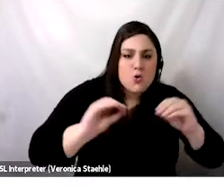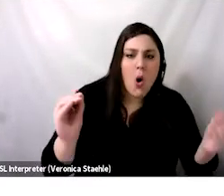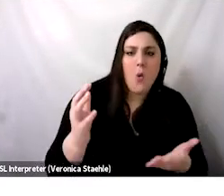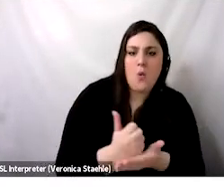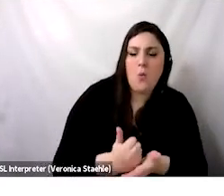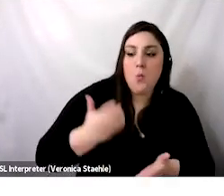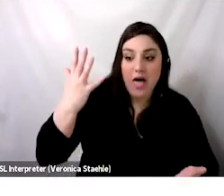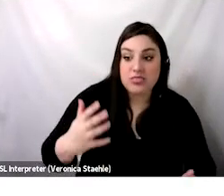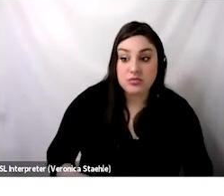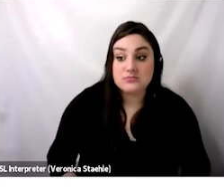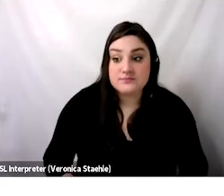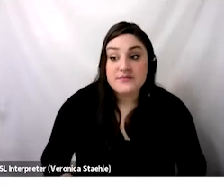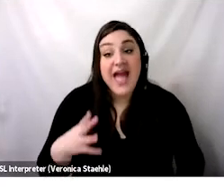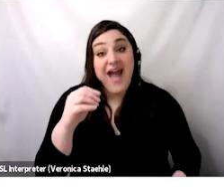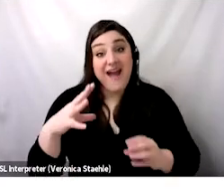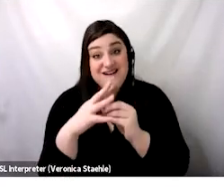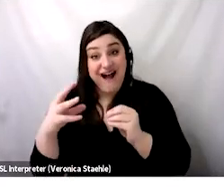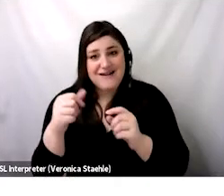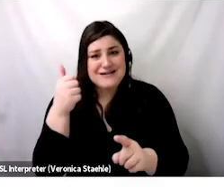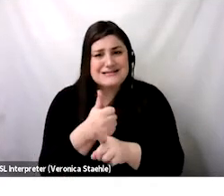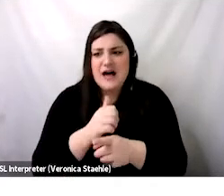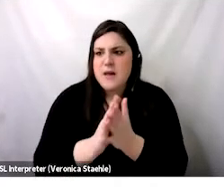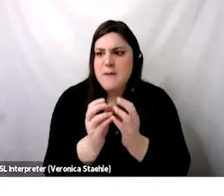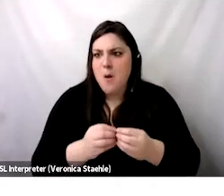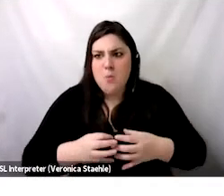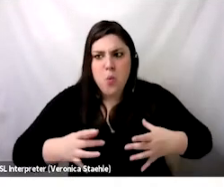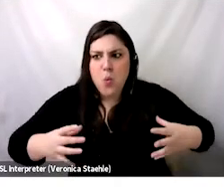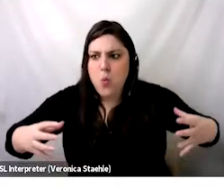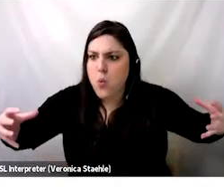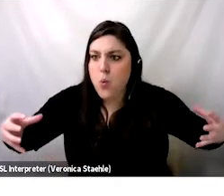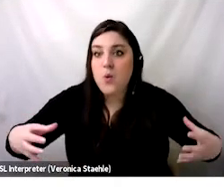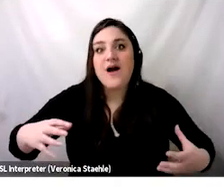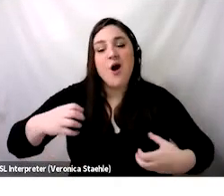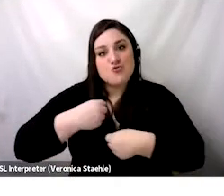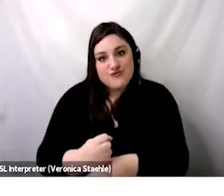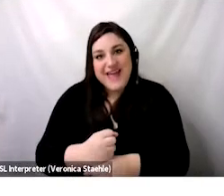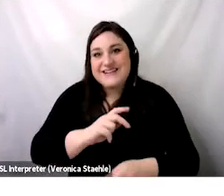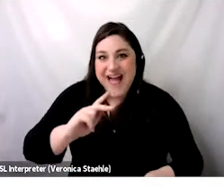a big, big boom, again, a second wave of slave trade happened,